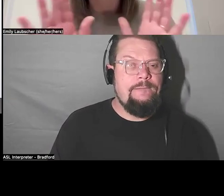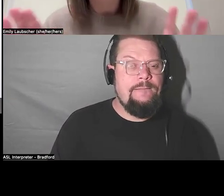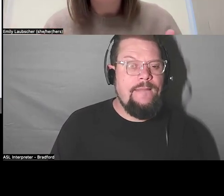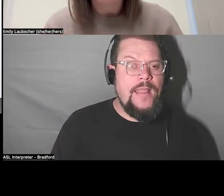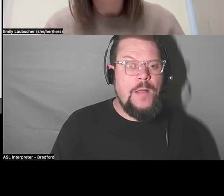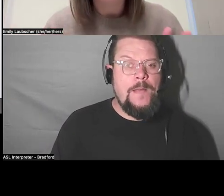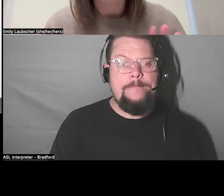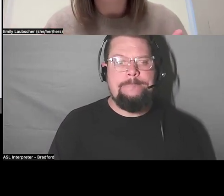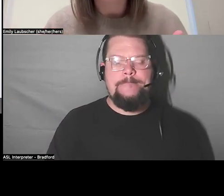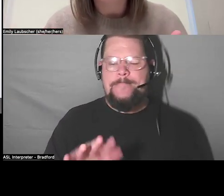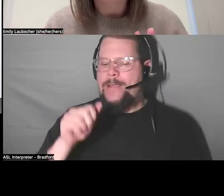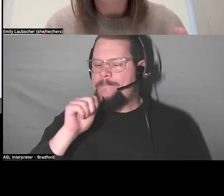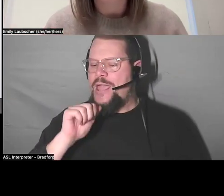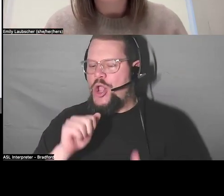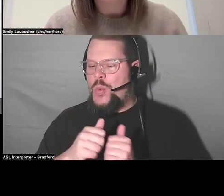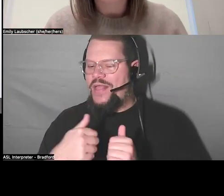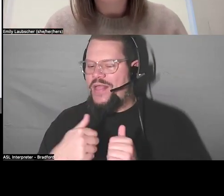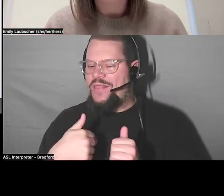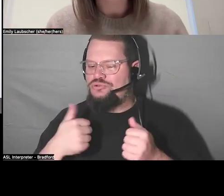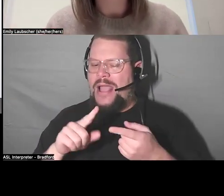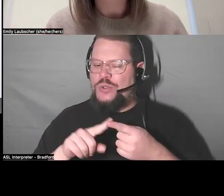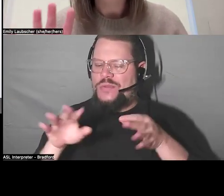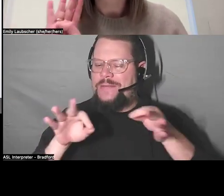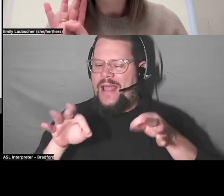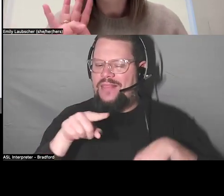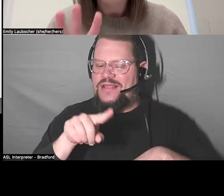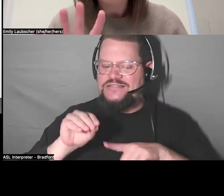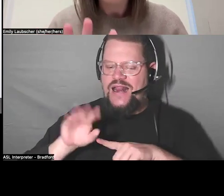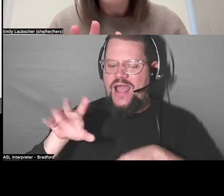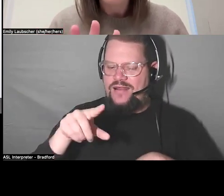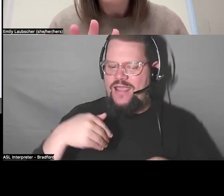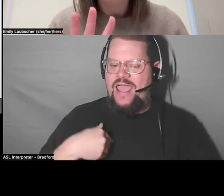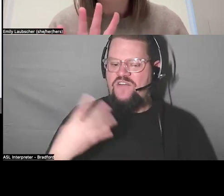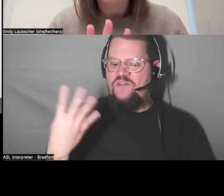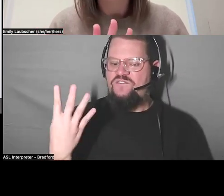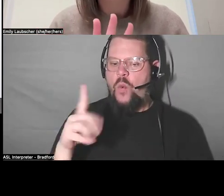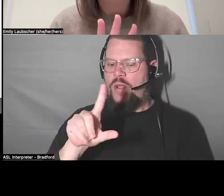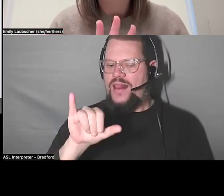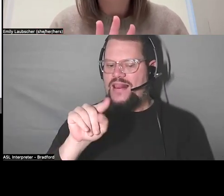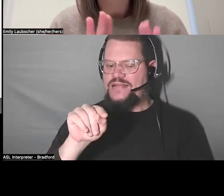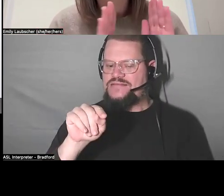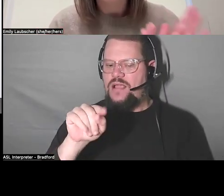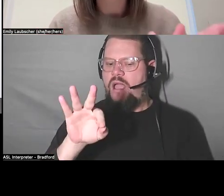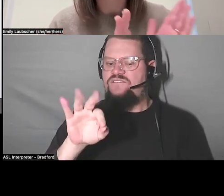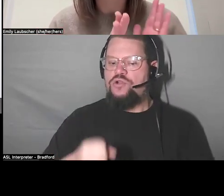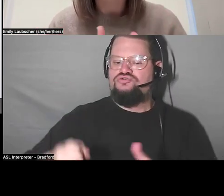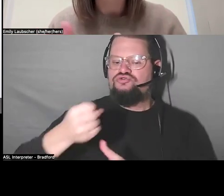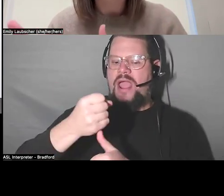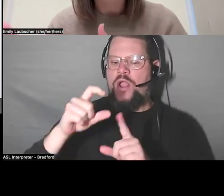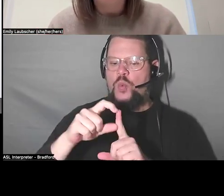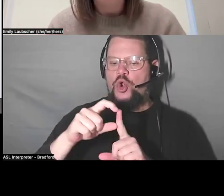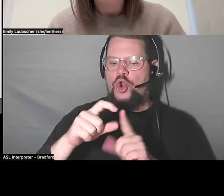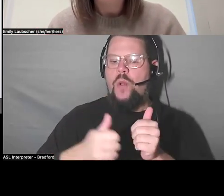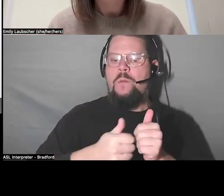Okay, so bear with me a little bit as I try to talk through this. We have 4 lists that ranked words from most to